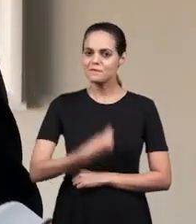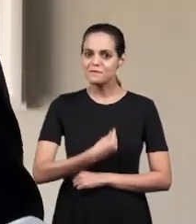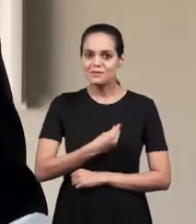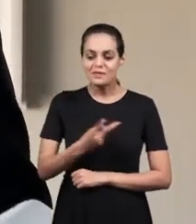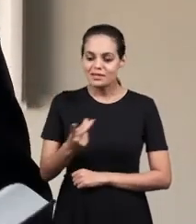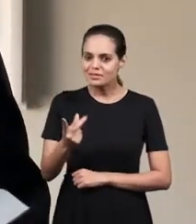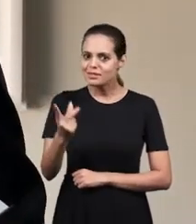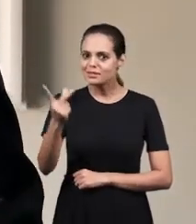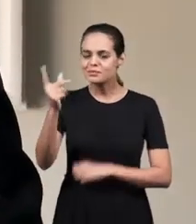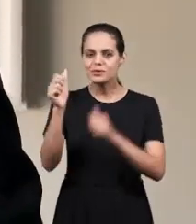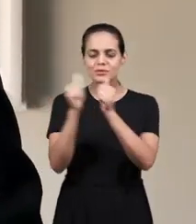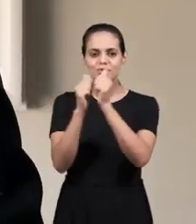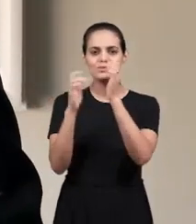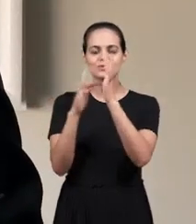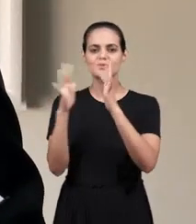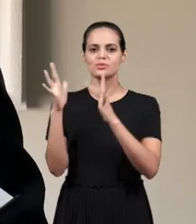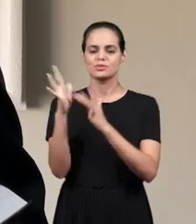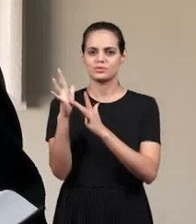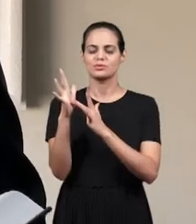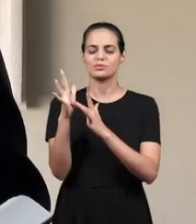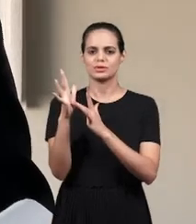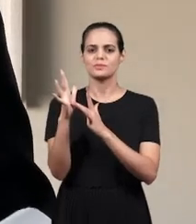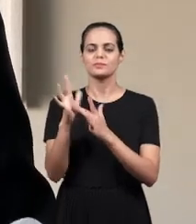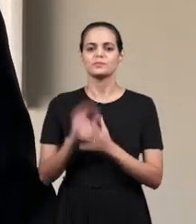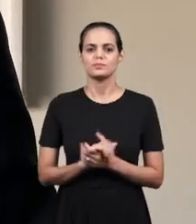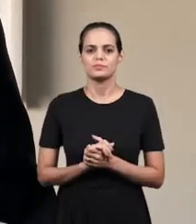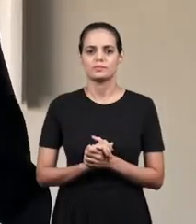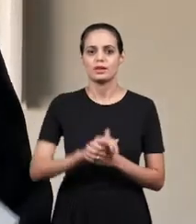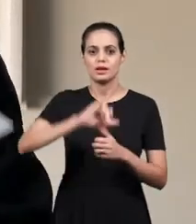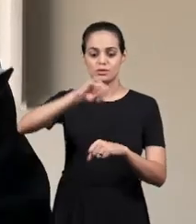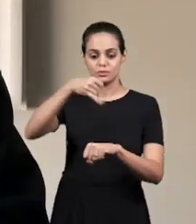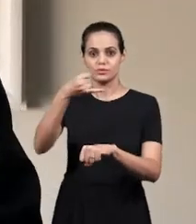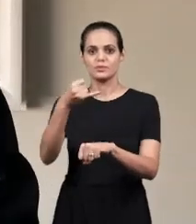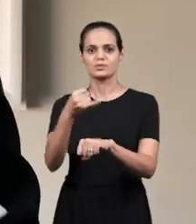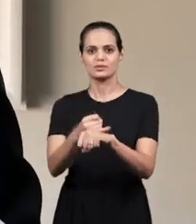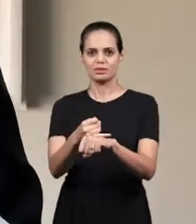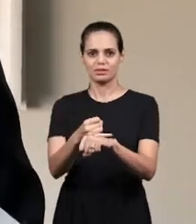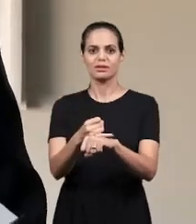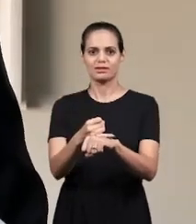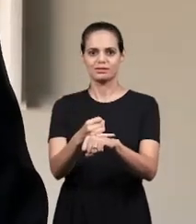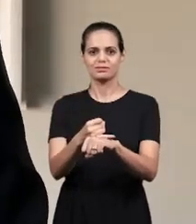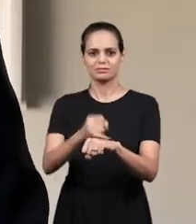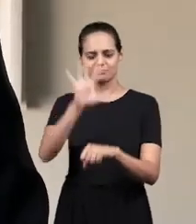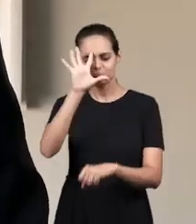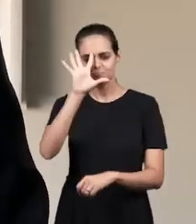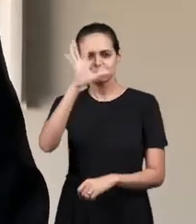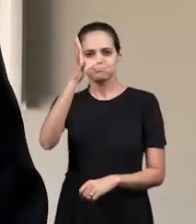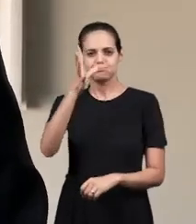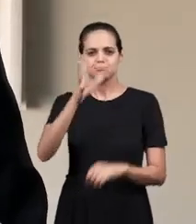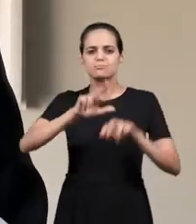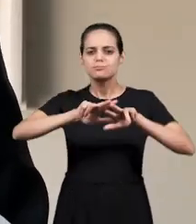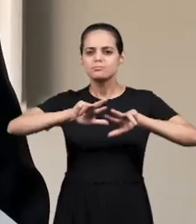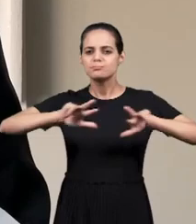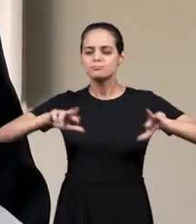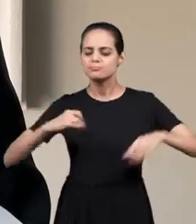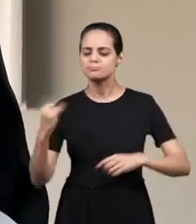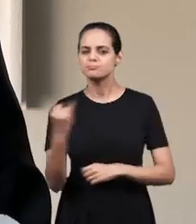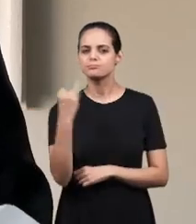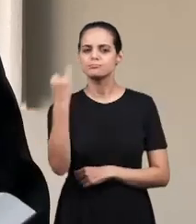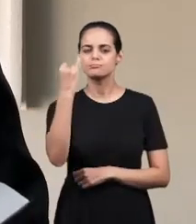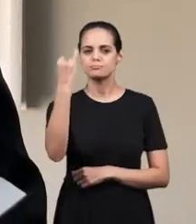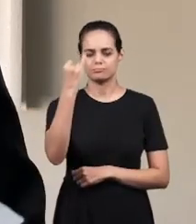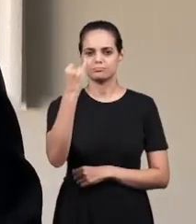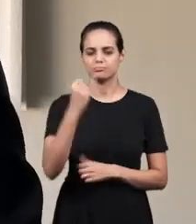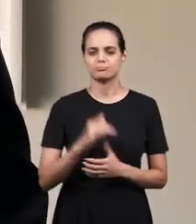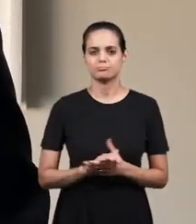gathered. It's the where many important things occur in the project of God. And those men, through having now their eyes